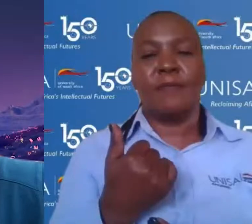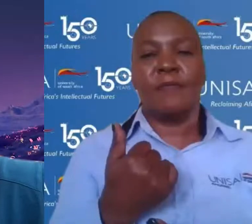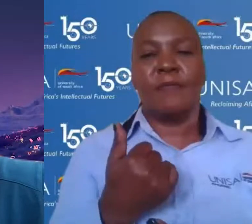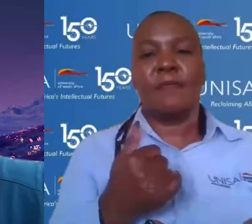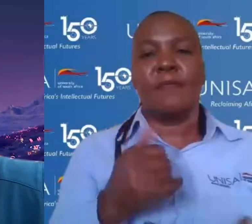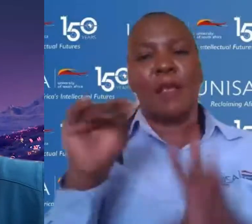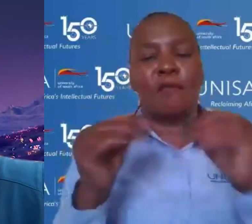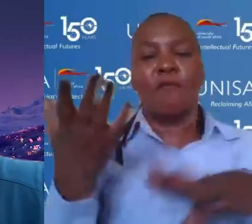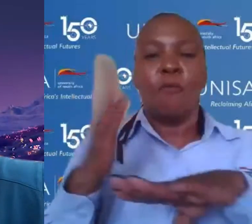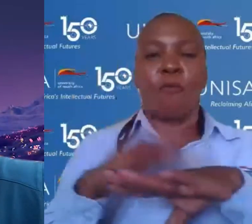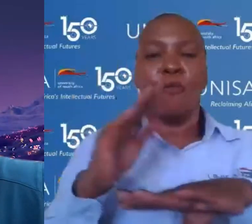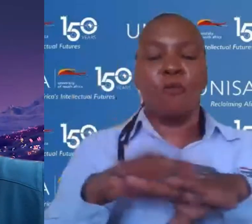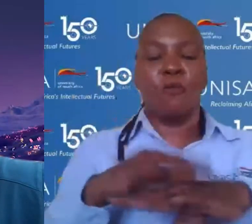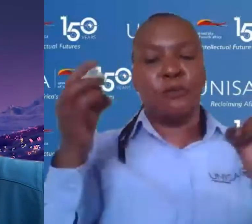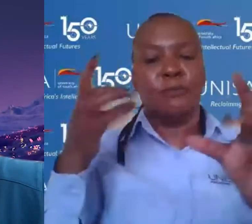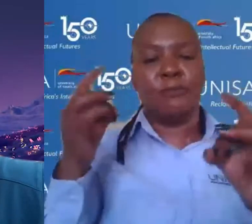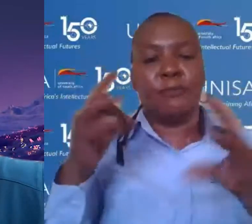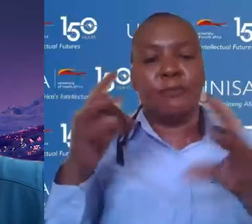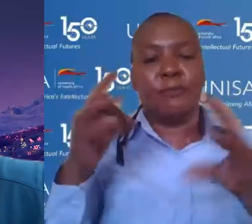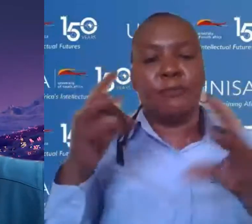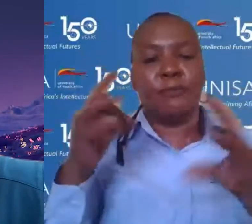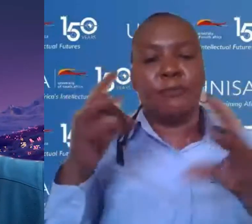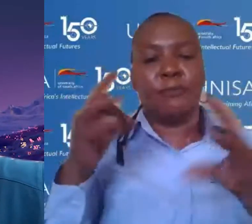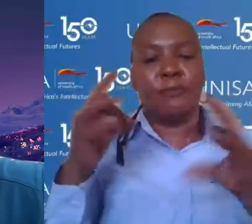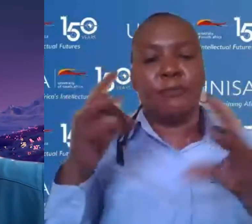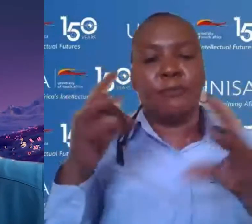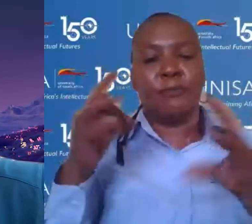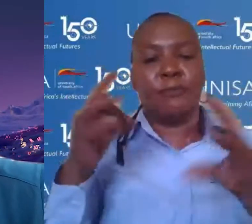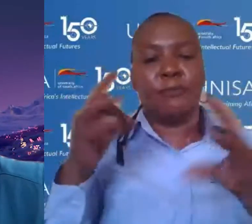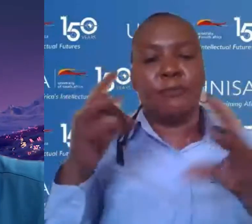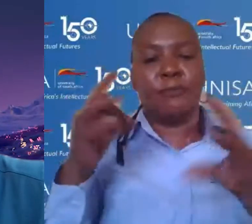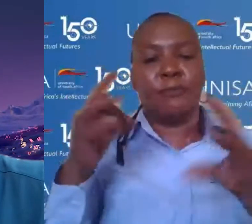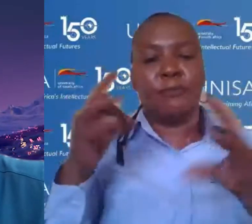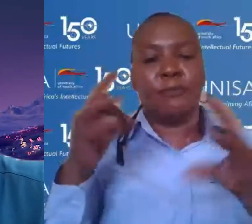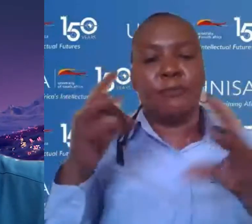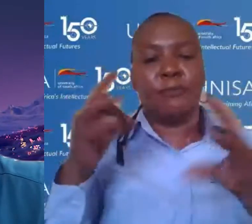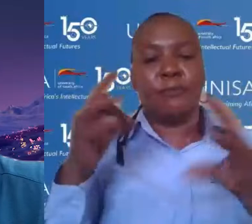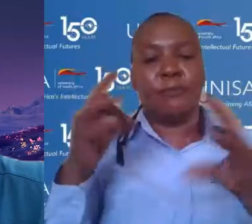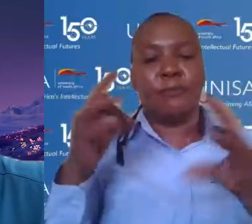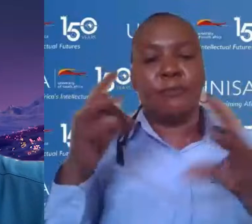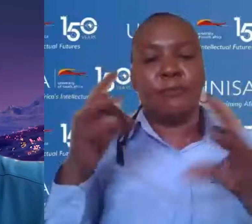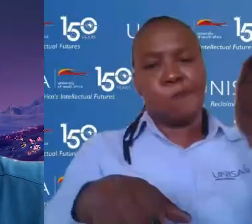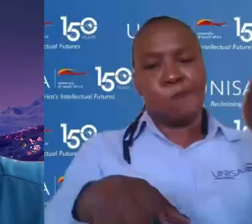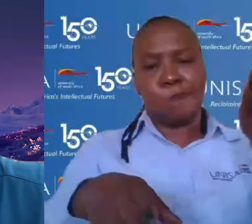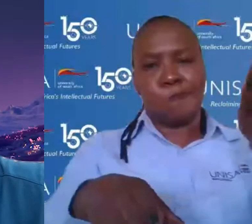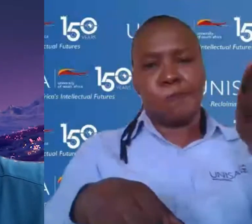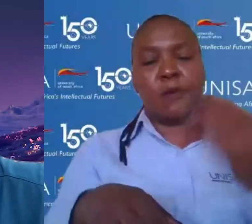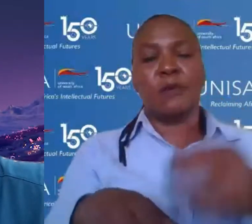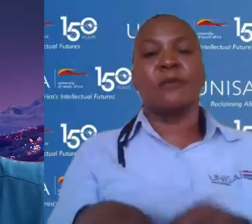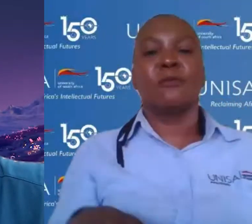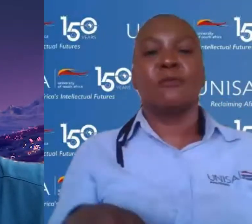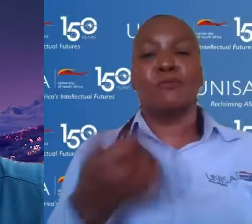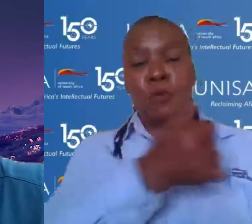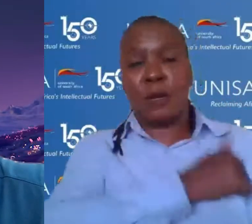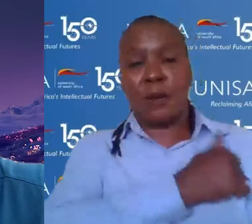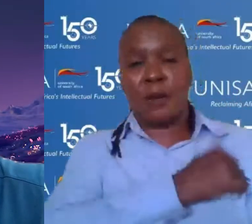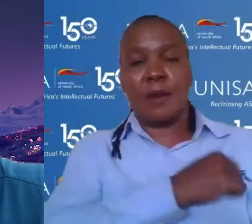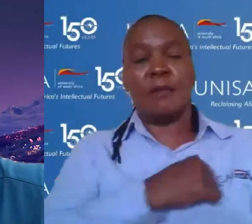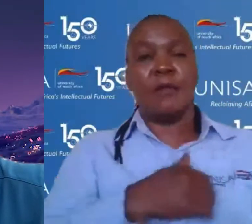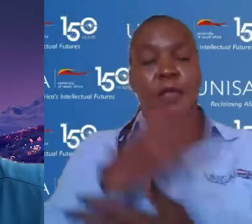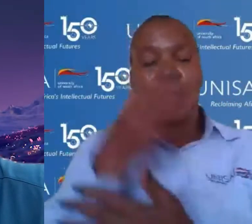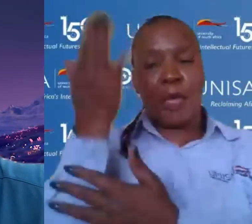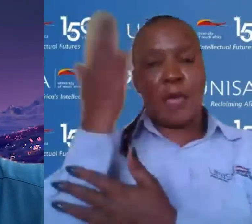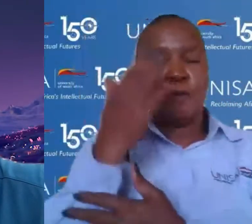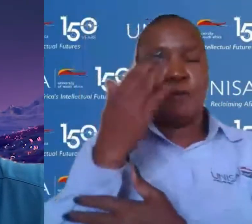Someone is asking, I am in Polokwane. Is there a campus to go? You are lucky because I know at the top of my